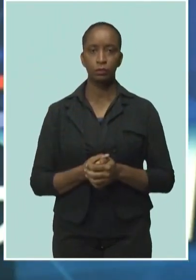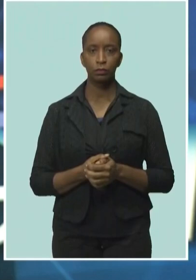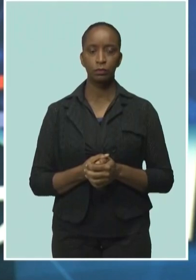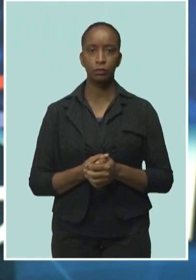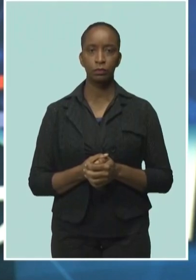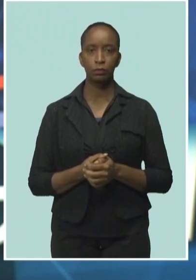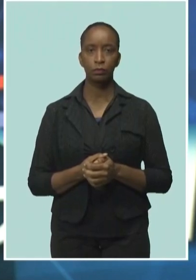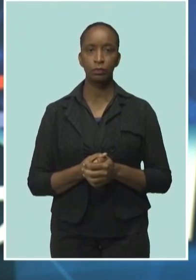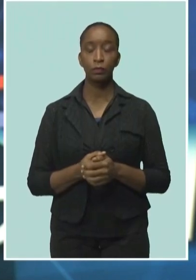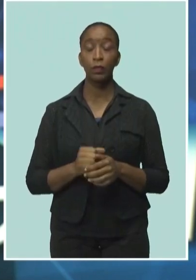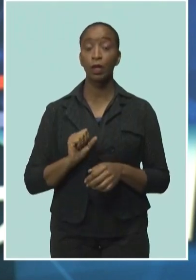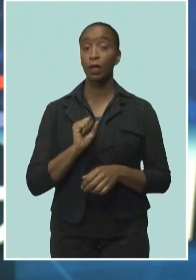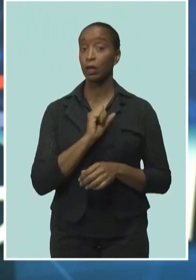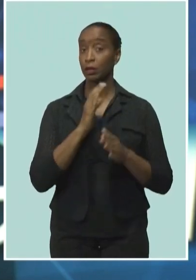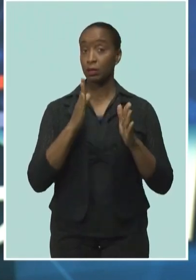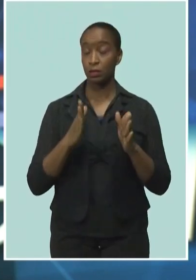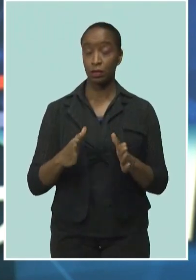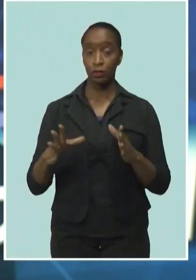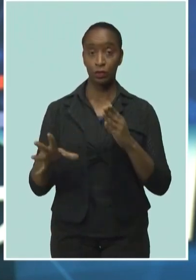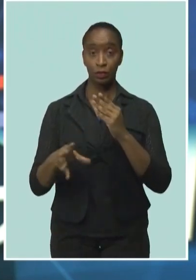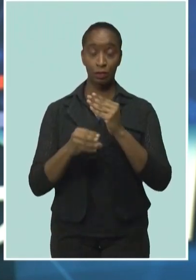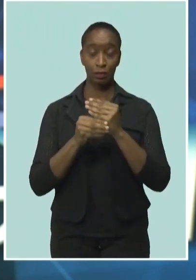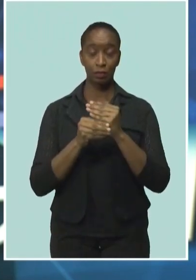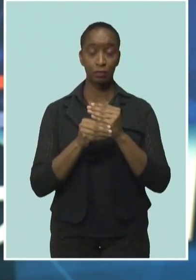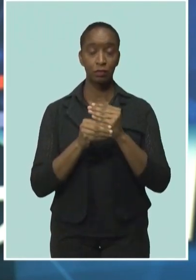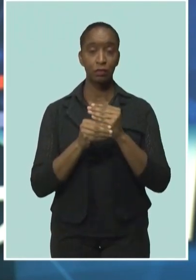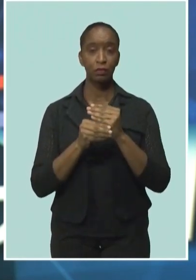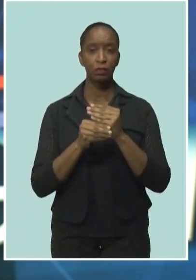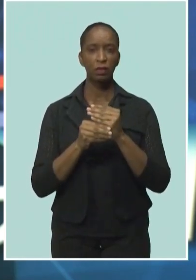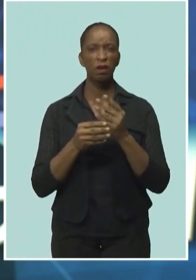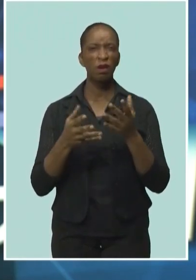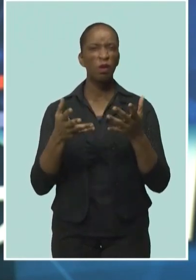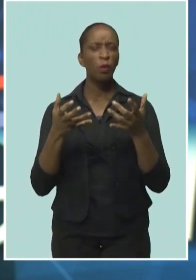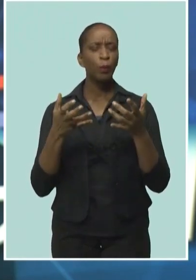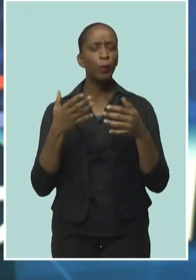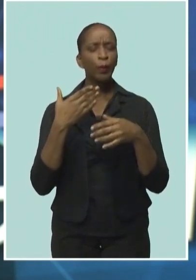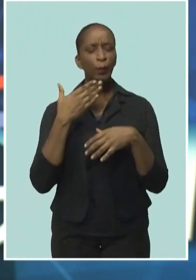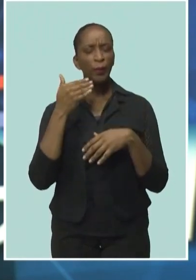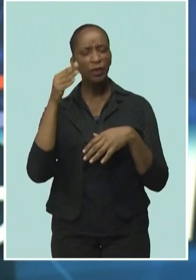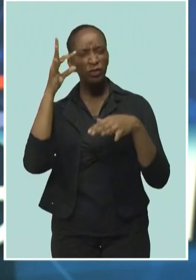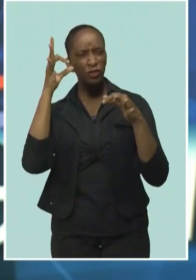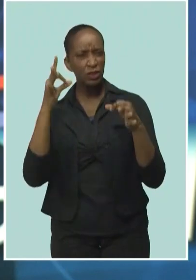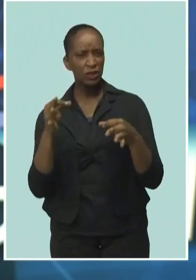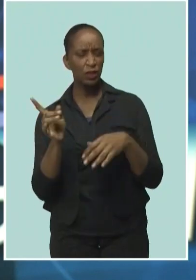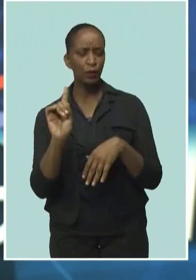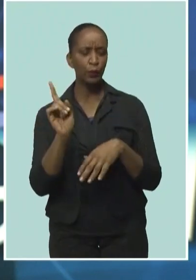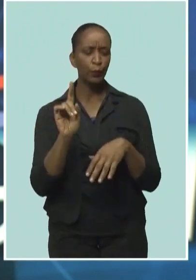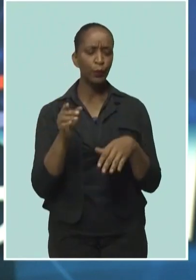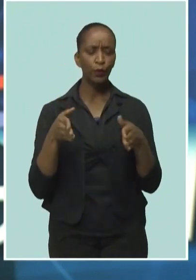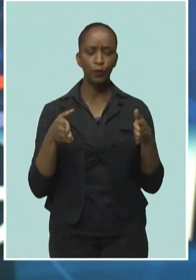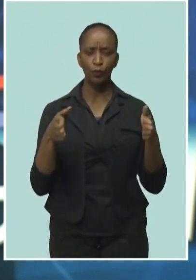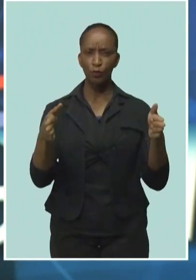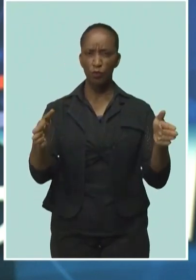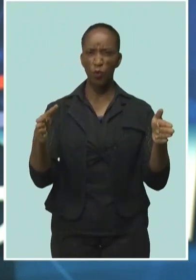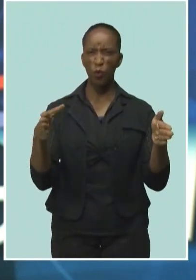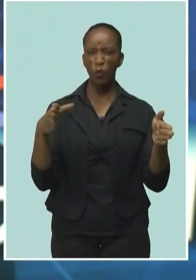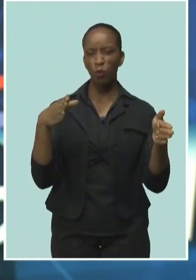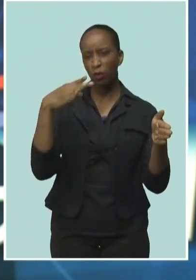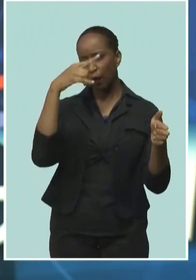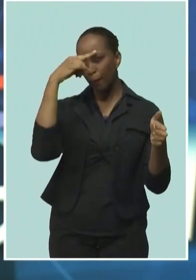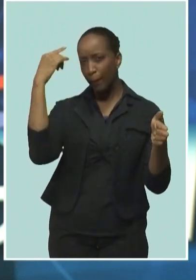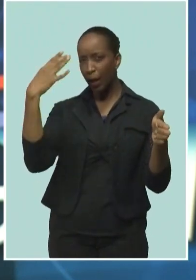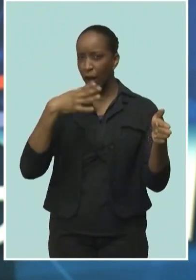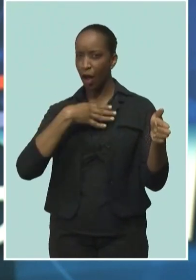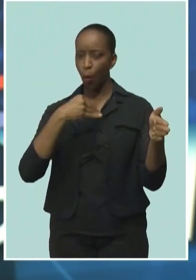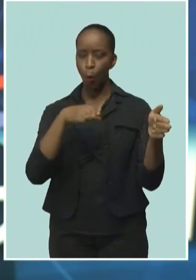Senator Paris also made a plea for a re-examination of the pedestrian crossings. She raised concerns, citing she's seen the